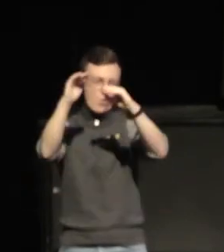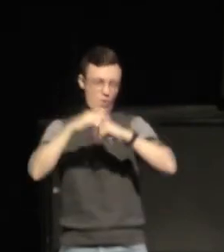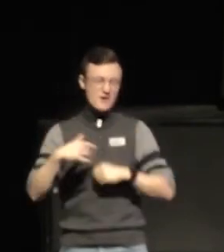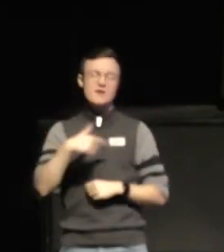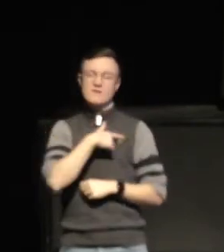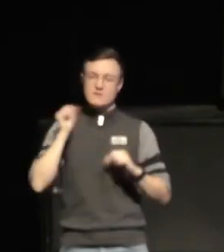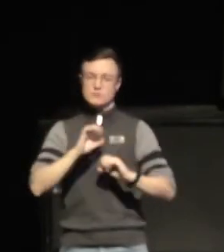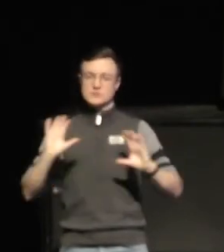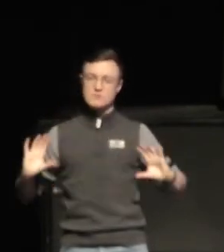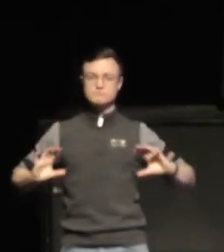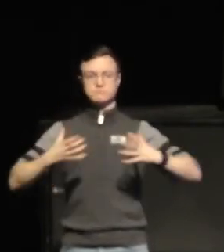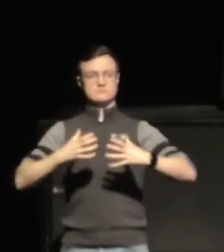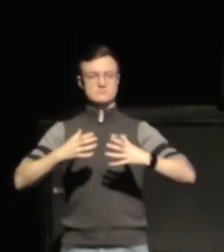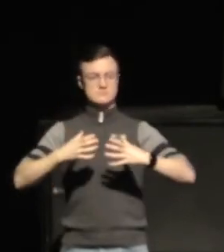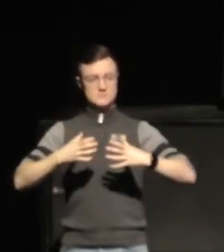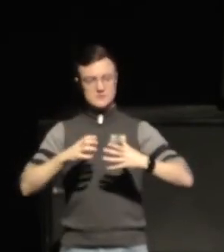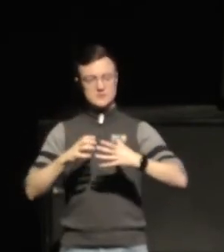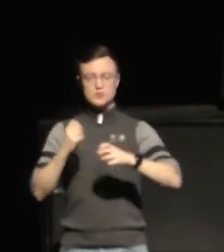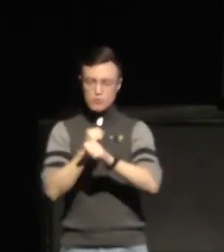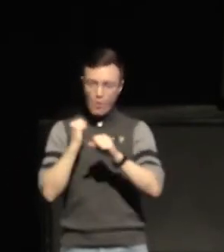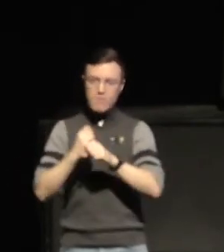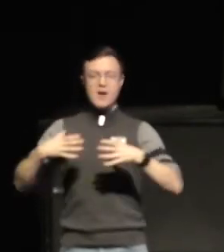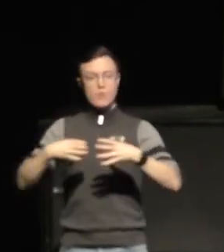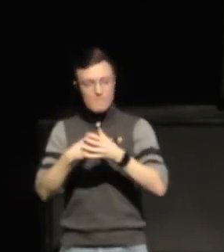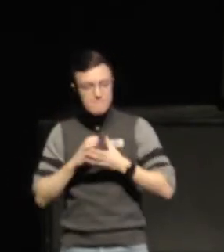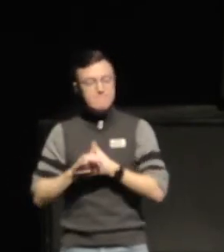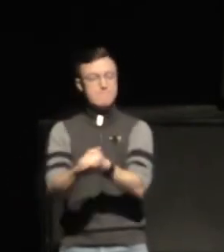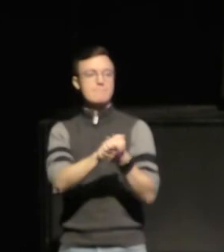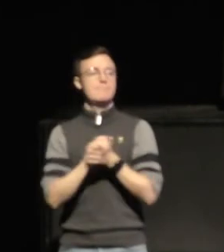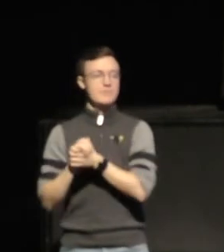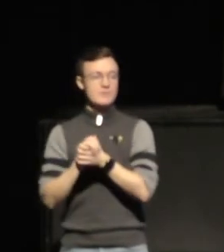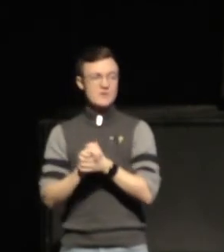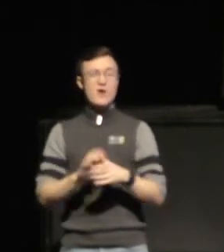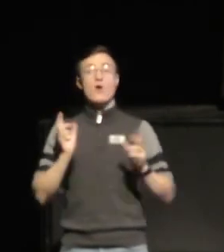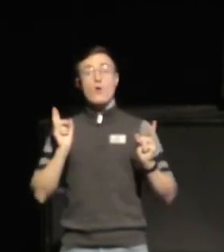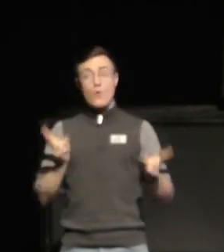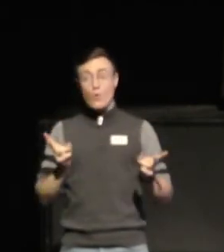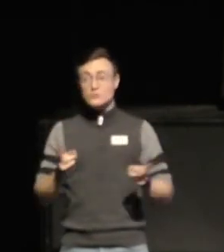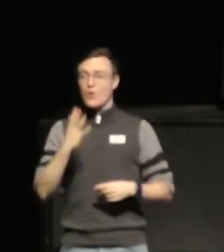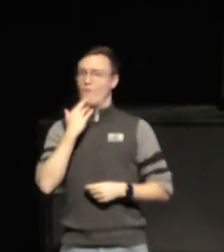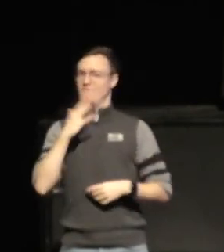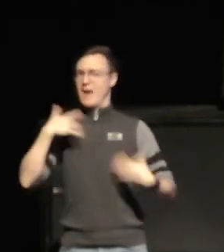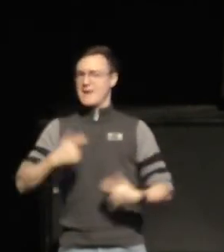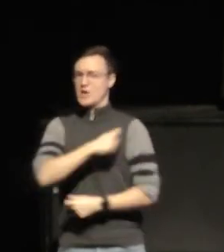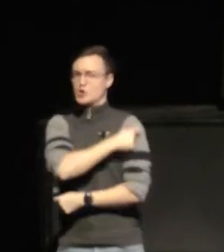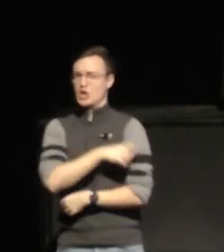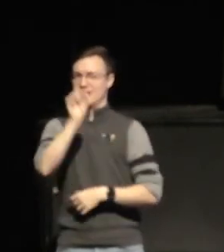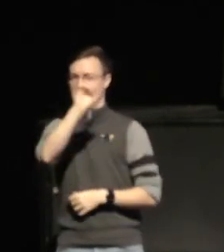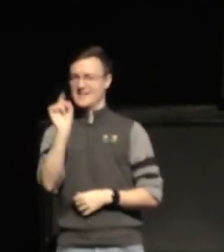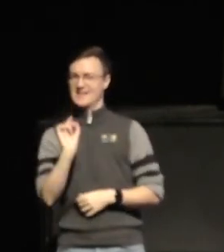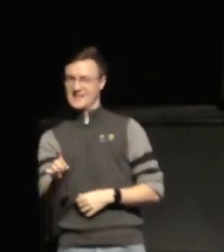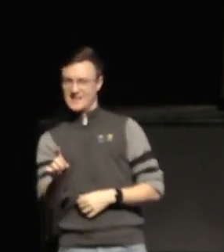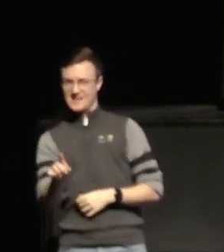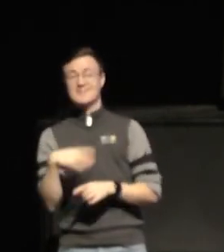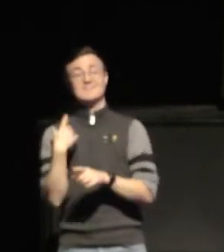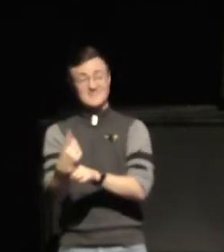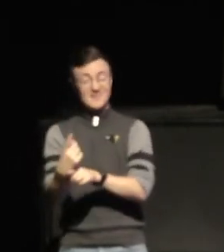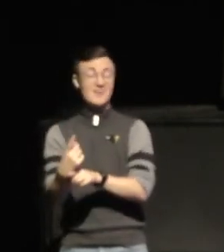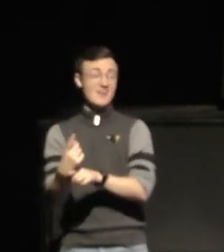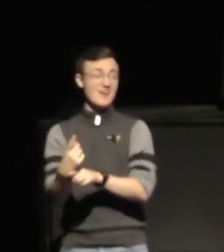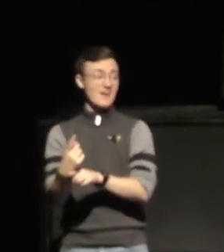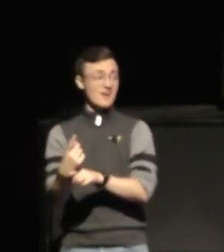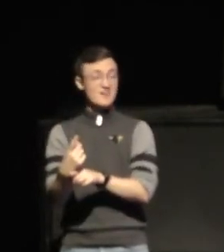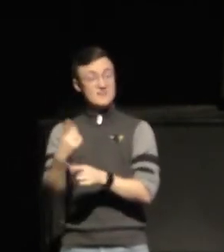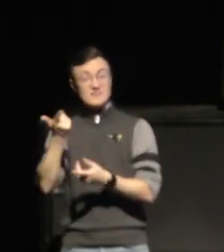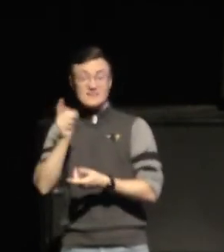link up, to use our voice collectively. And then obviously these issues of accountability, so looking at how we hold